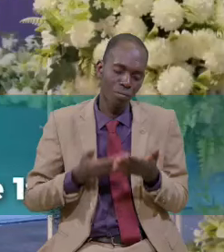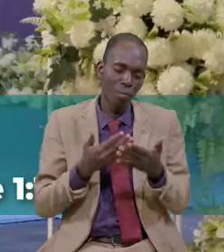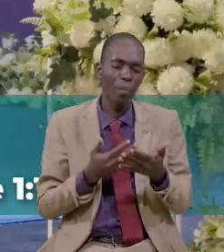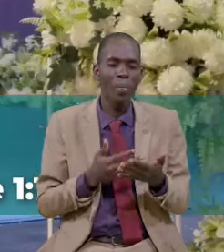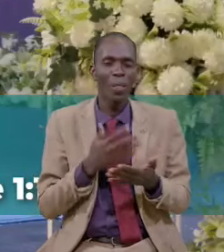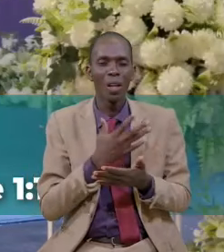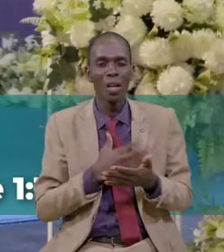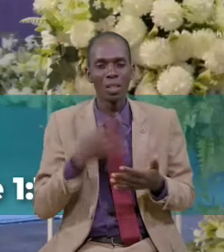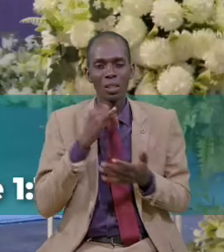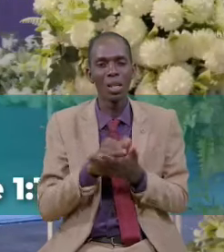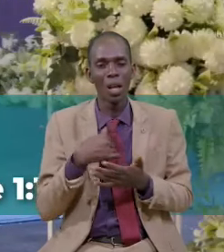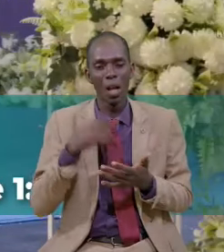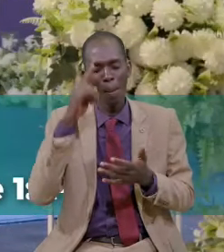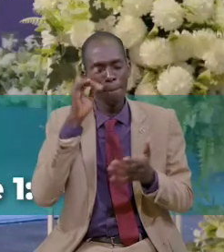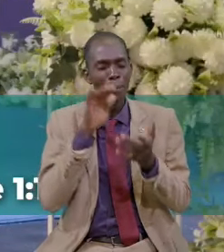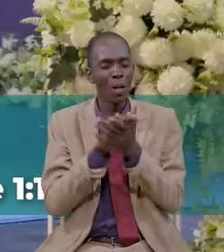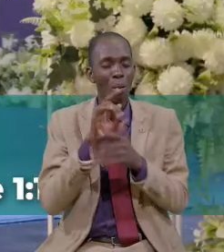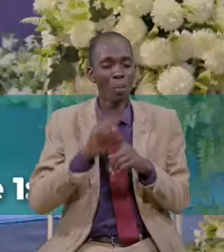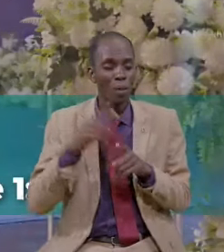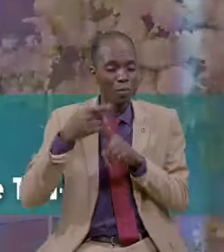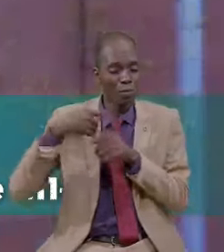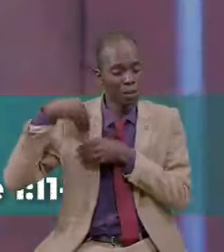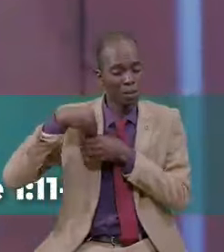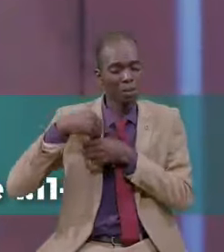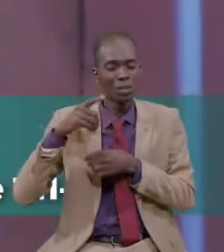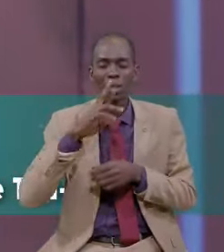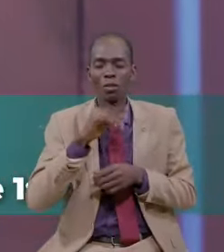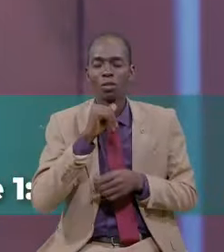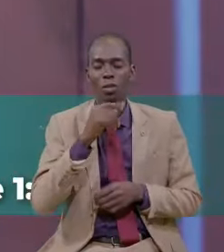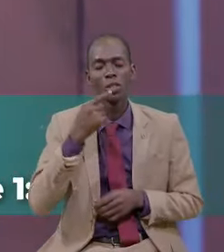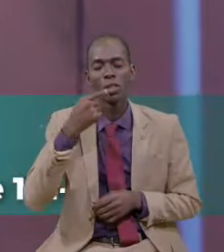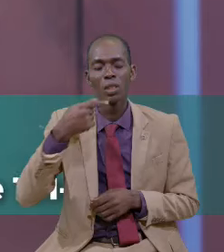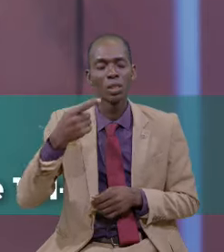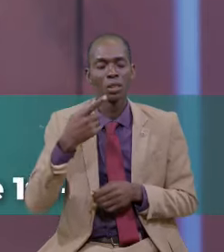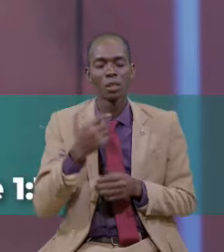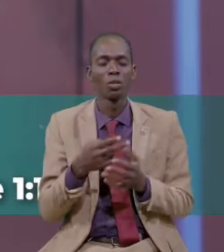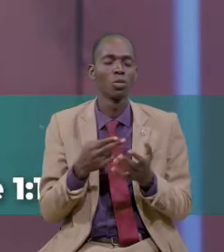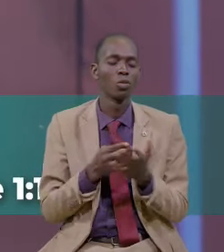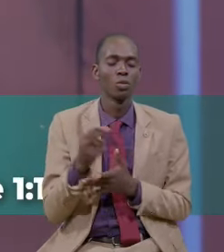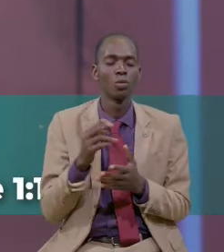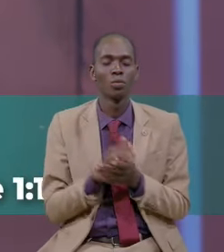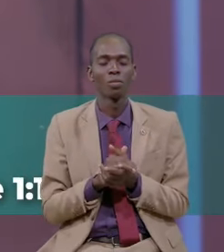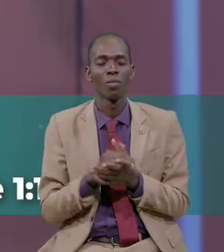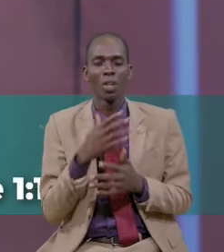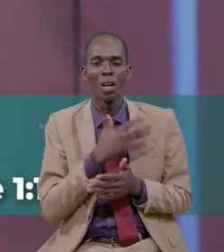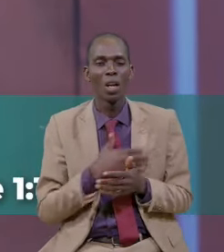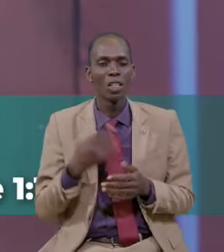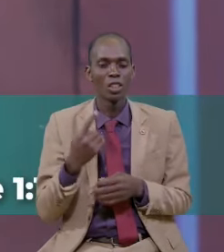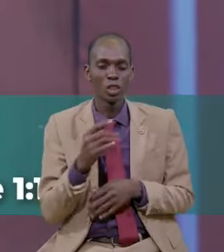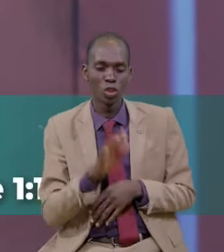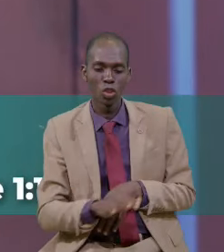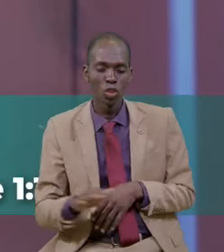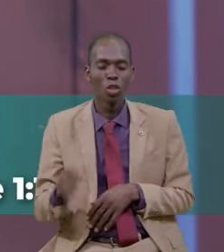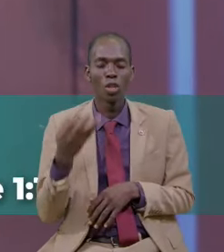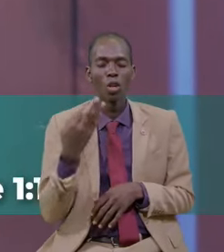In depth, they do not have the seed of the kingdom planted in them. The children of